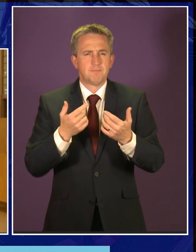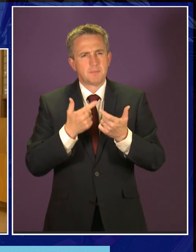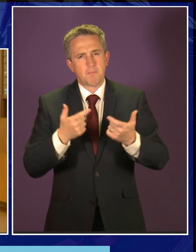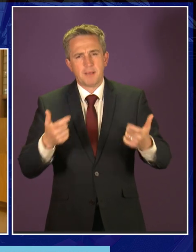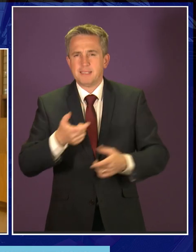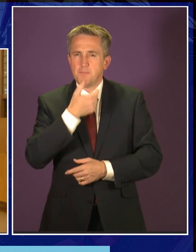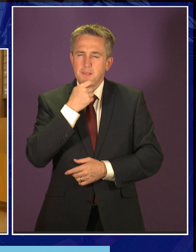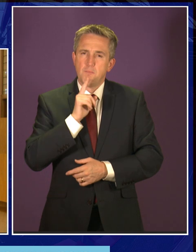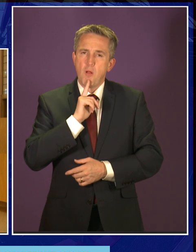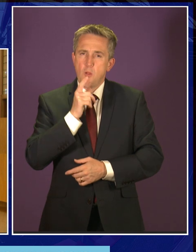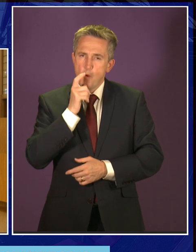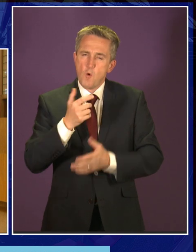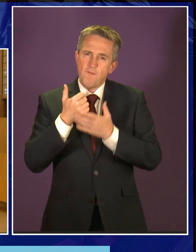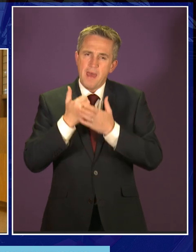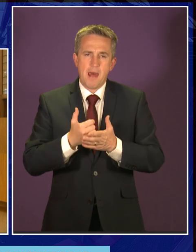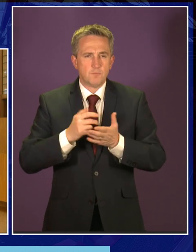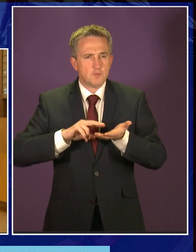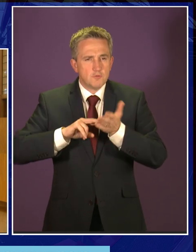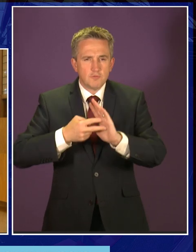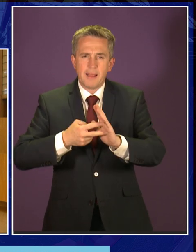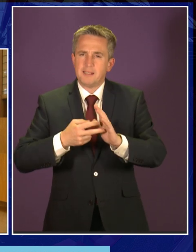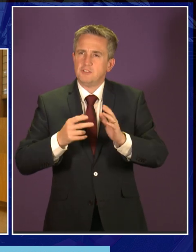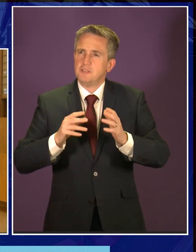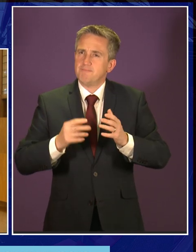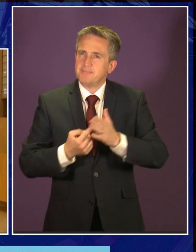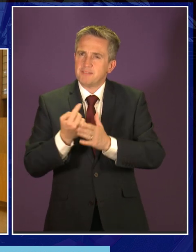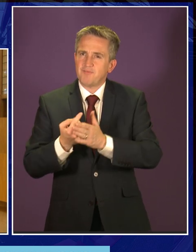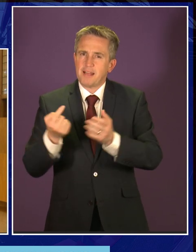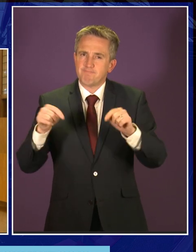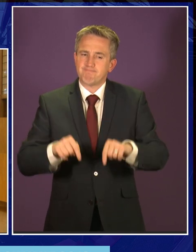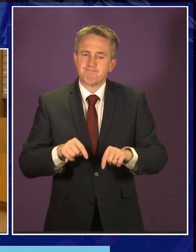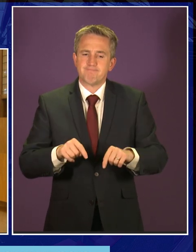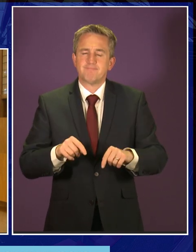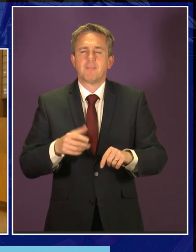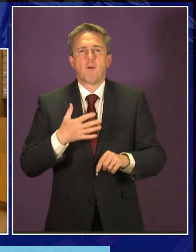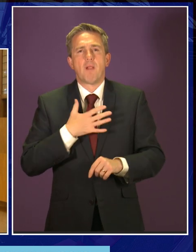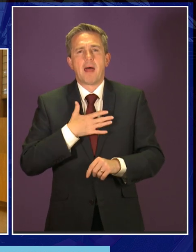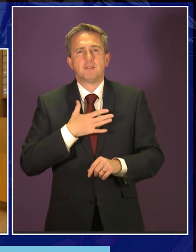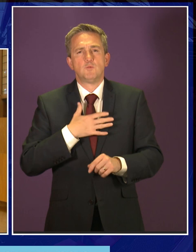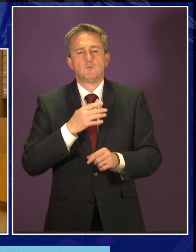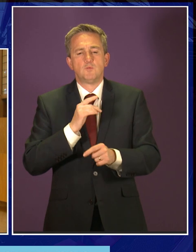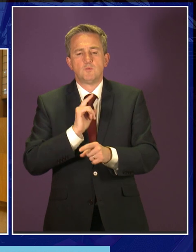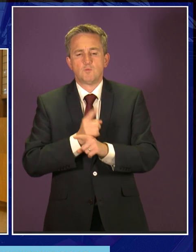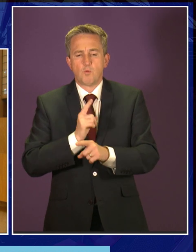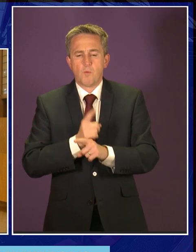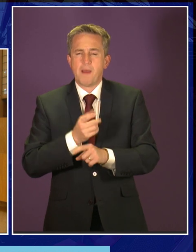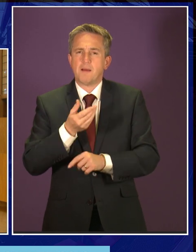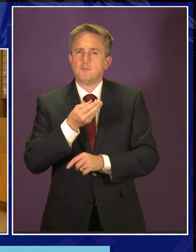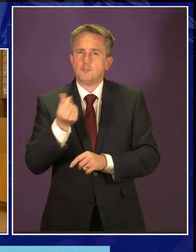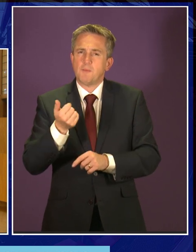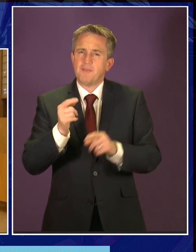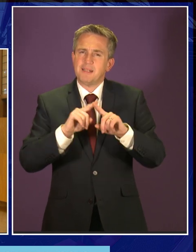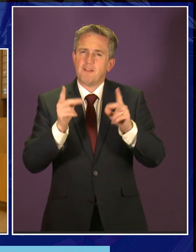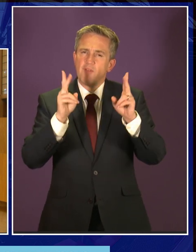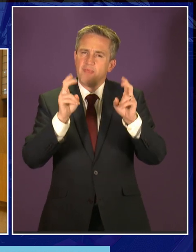to this year's summit and brought it so vividly to life. Before I turn to that, I will take just a few moments to reflect on some of the deep